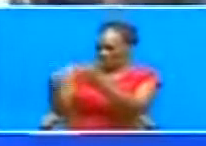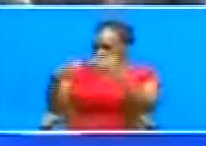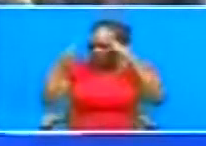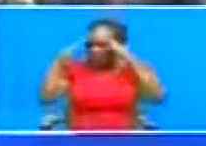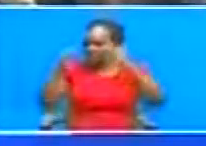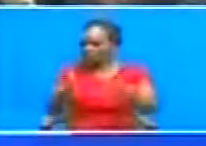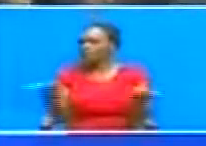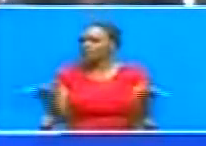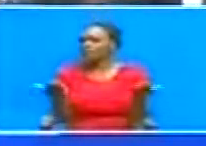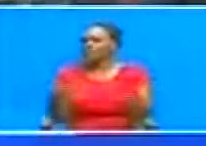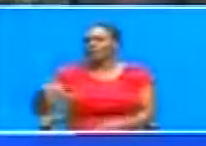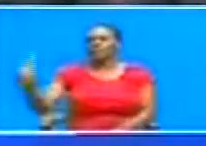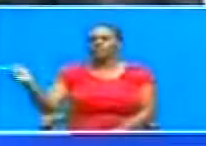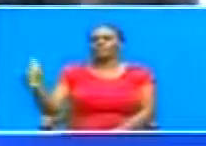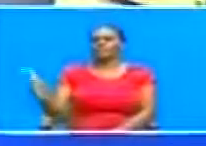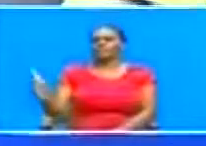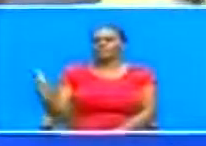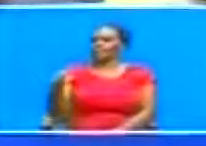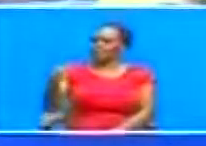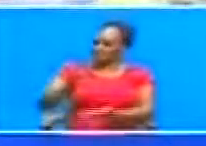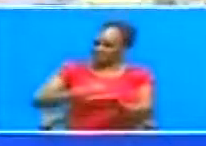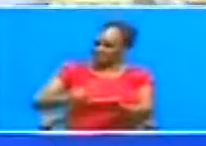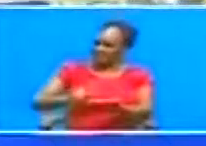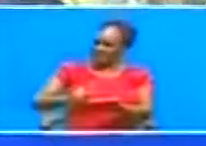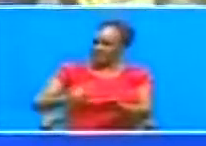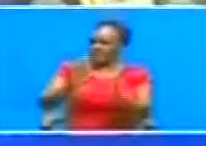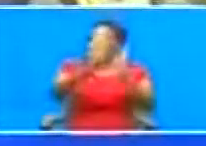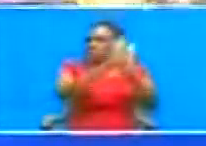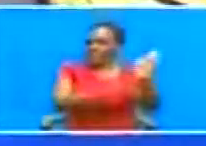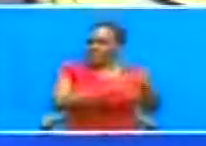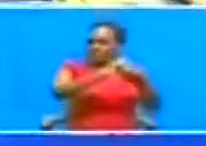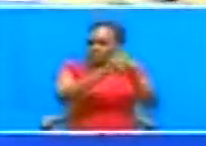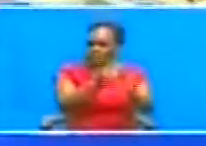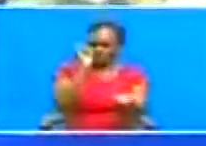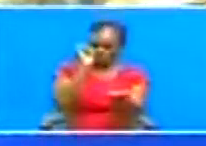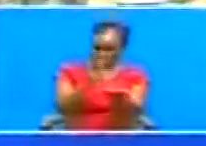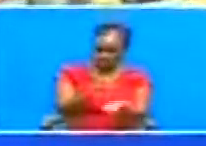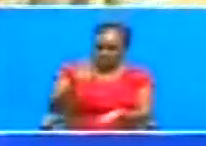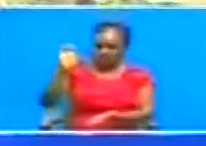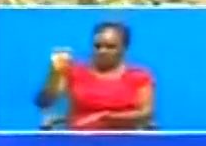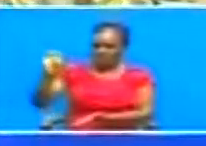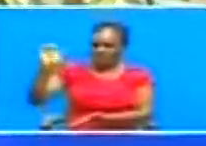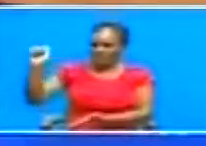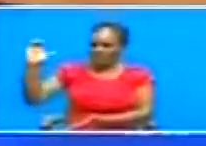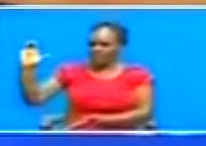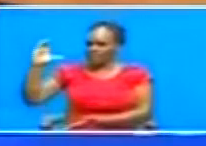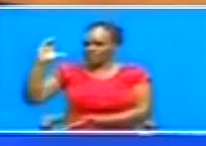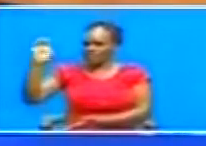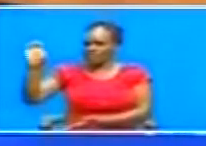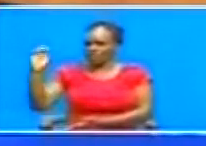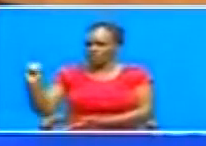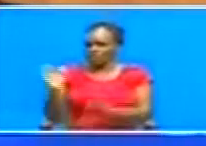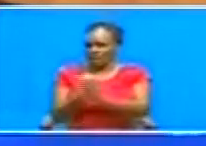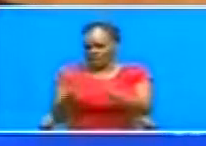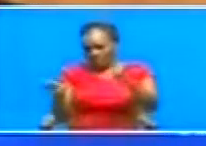this week are on the President. Will he sign the amendment bill to send EACC CEO Halake Wako and his